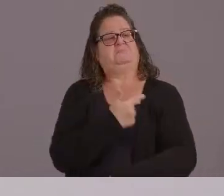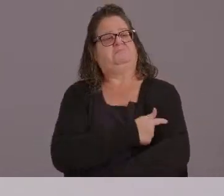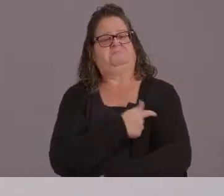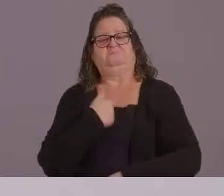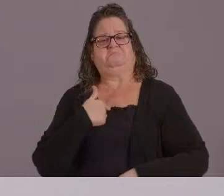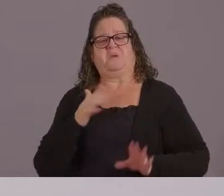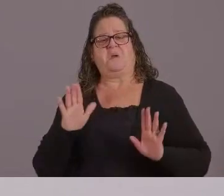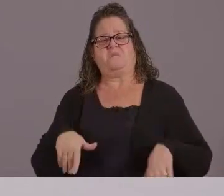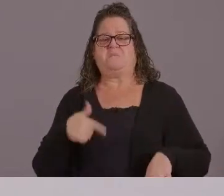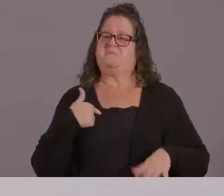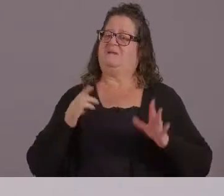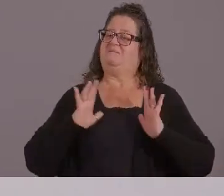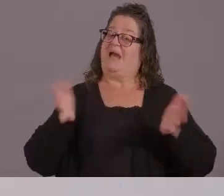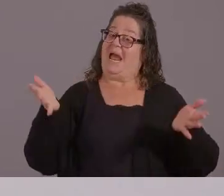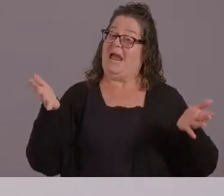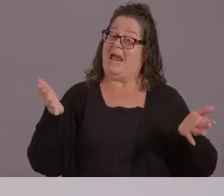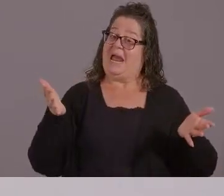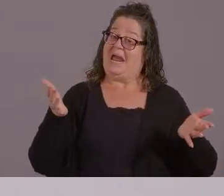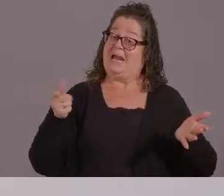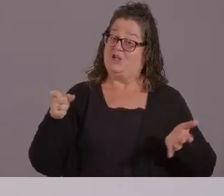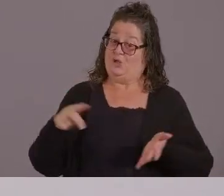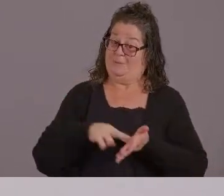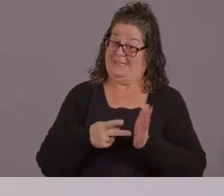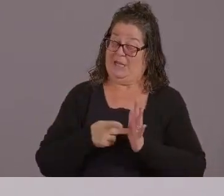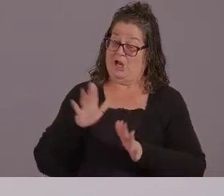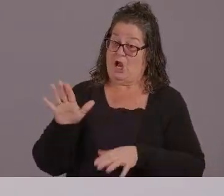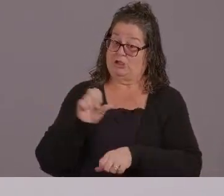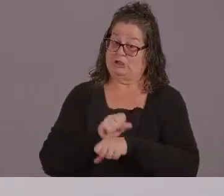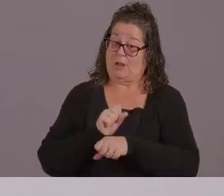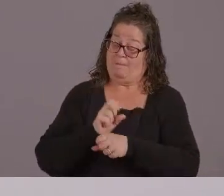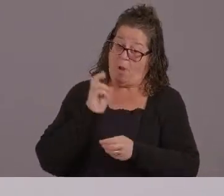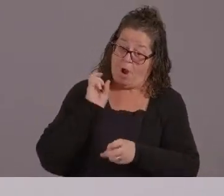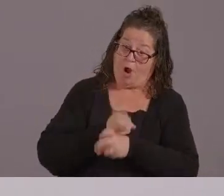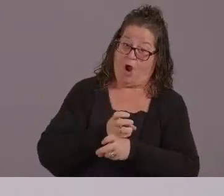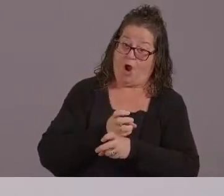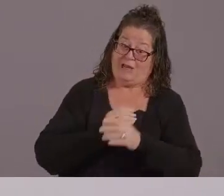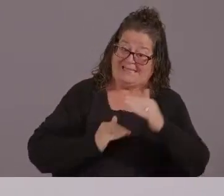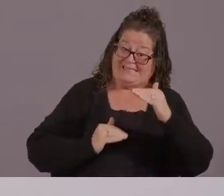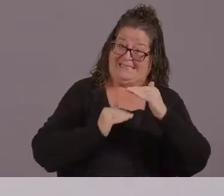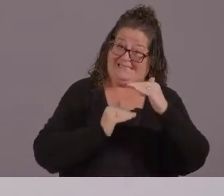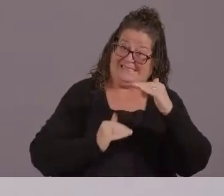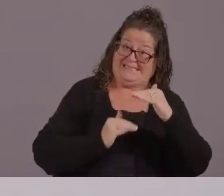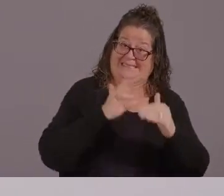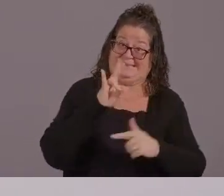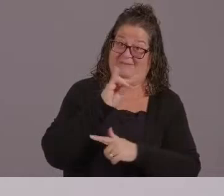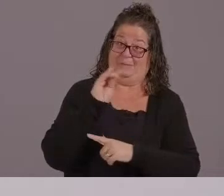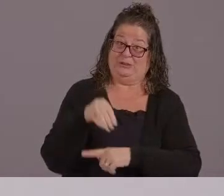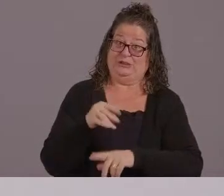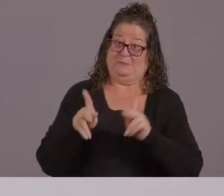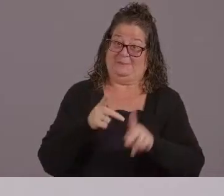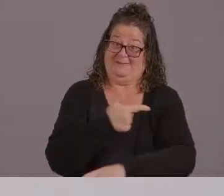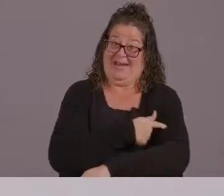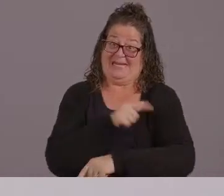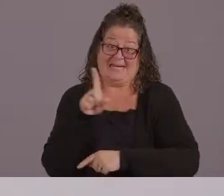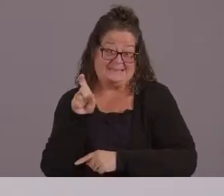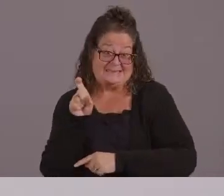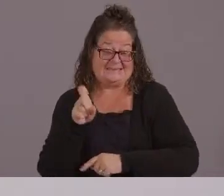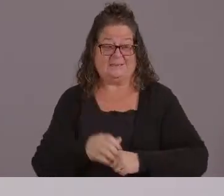we're fine? Does that make your job harder in getting to that 70% mark? I don't necessarily